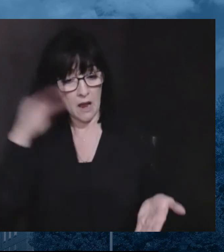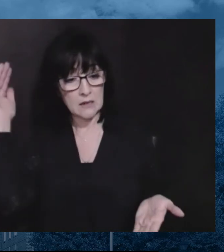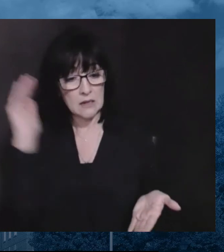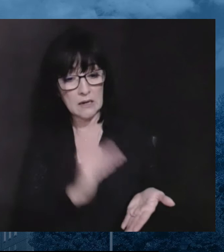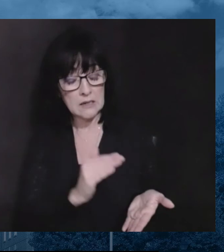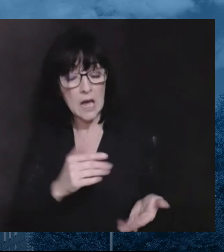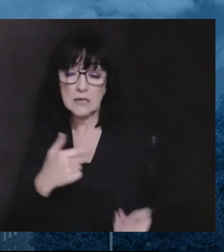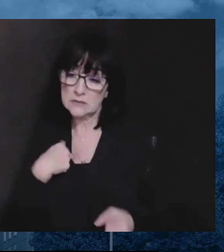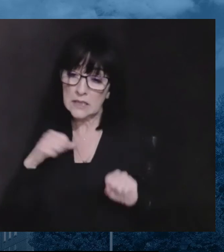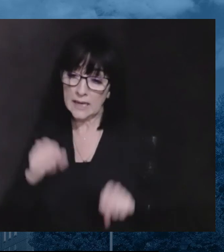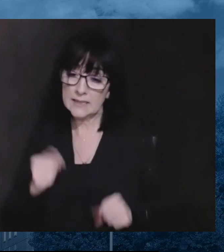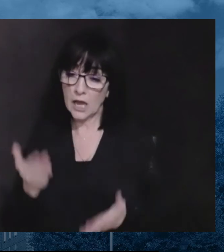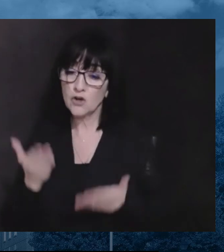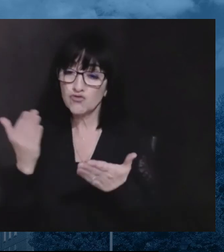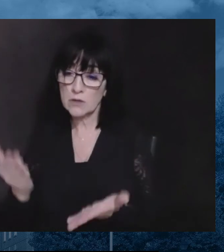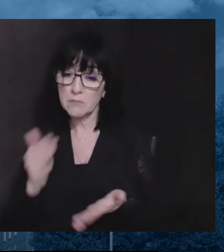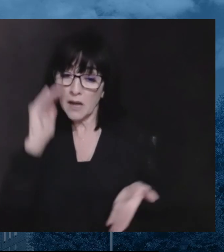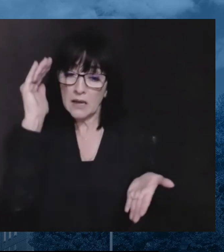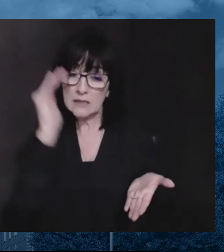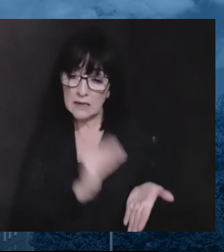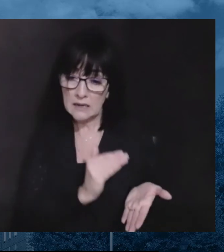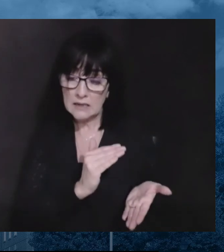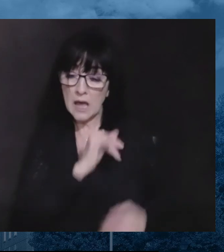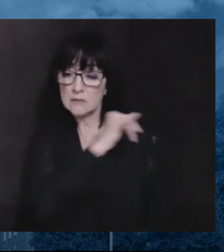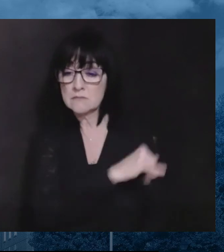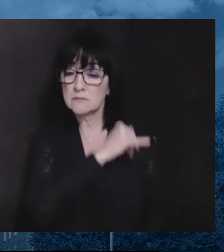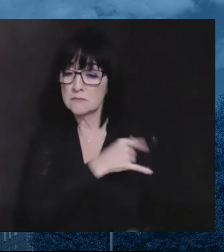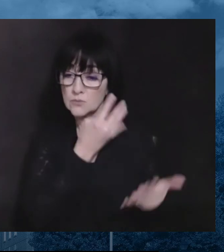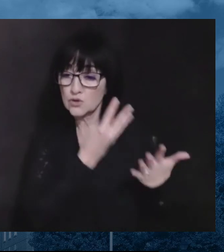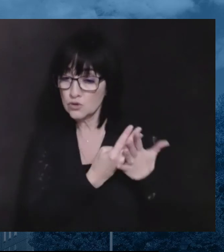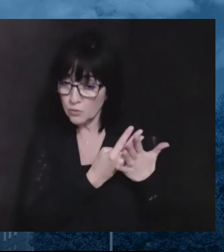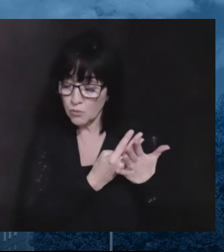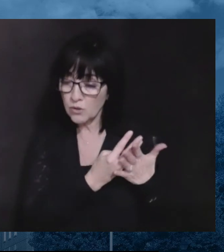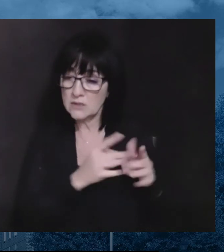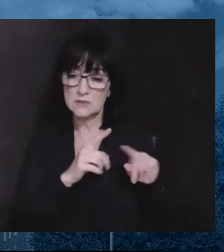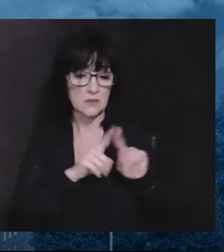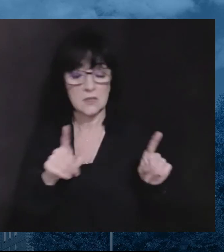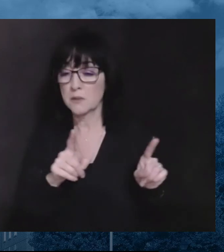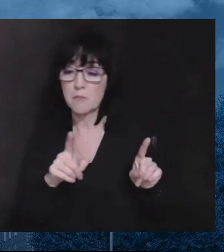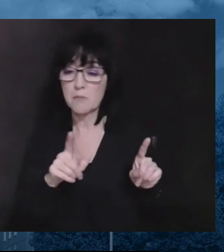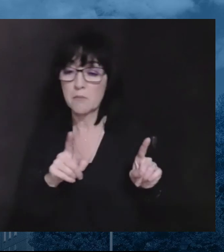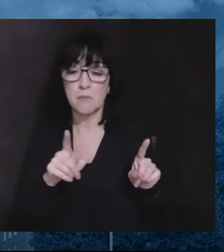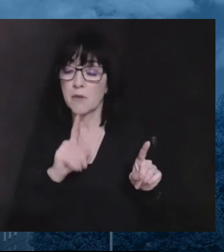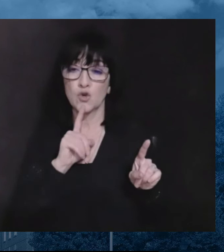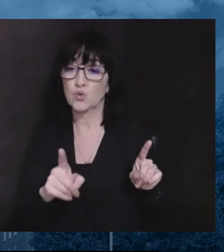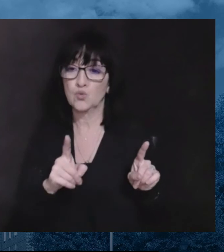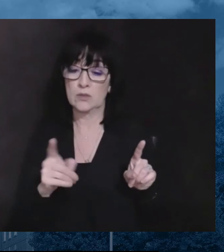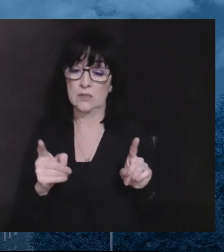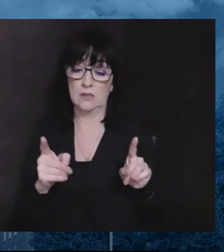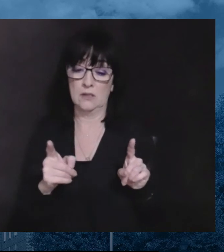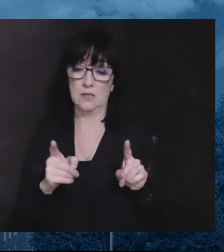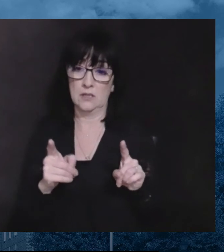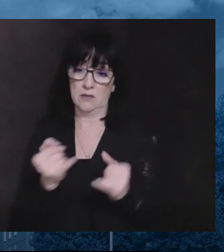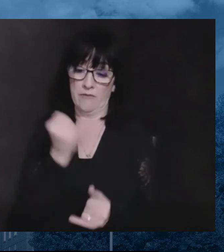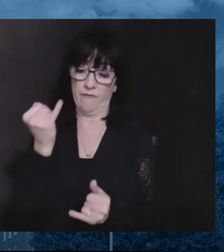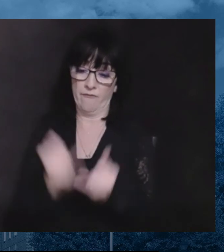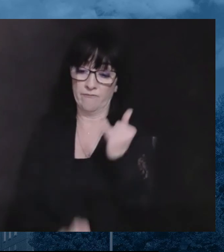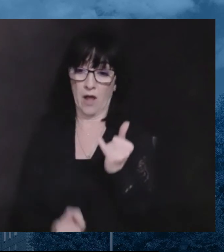in sentence otherwise, which has to ultimately been granted by the